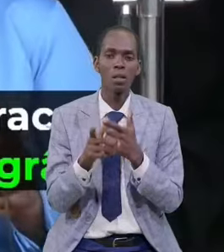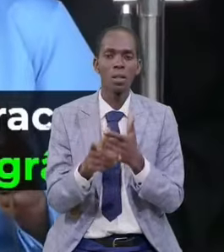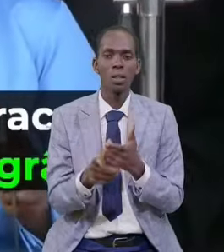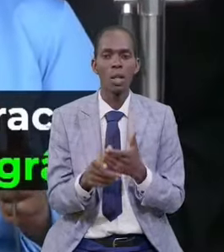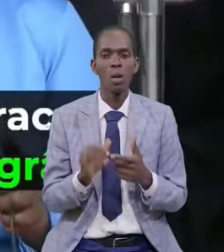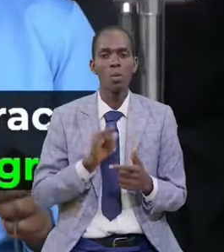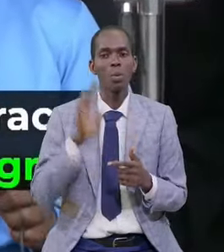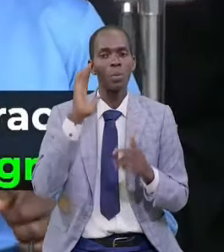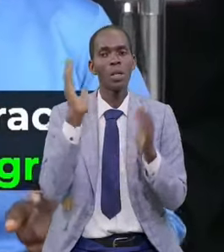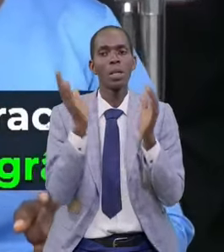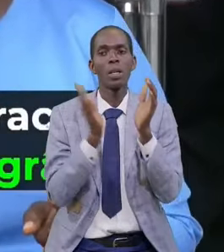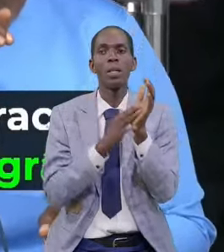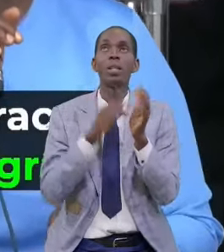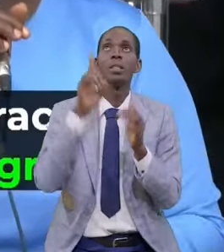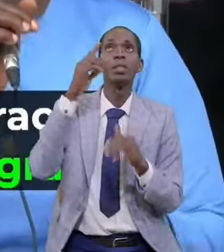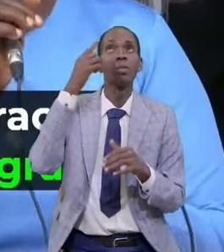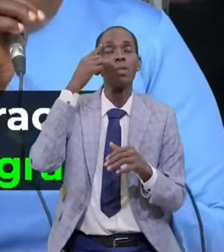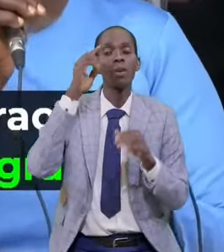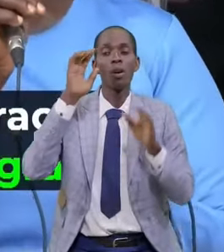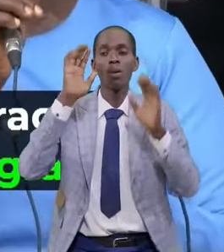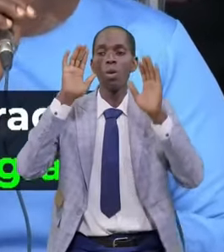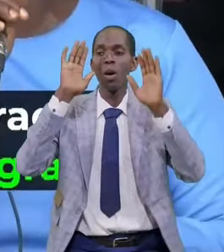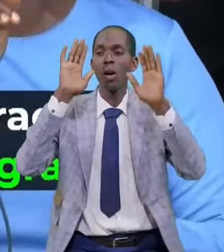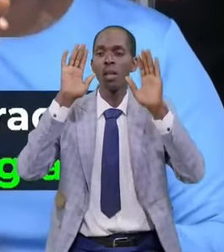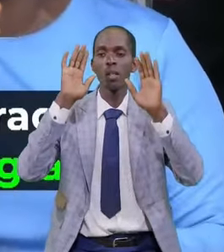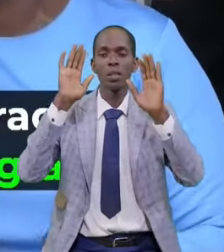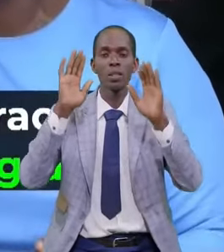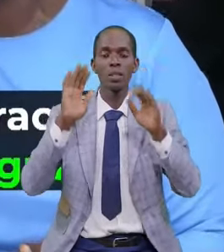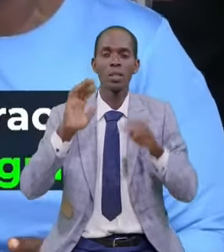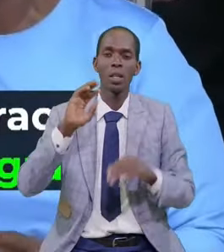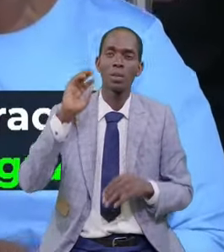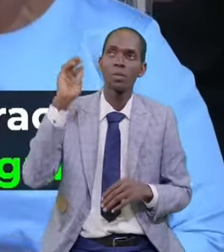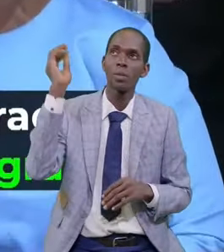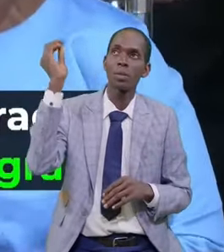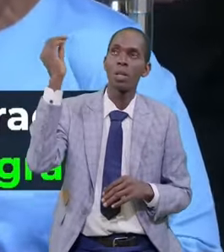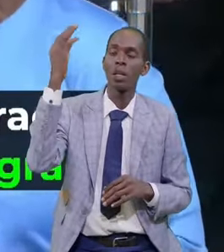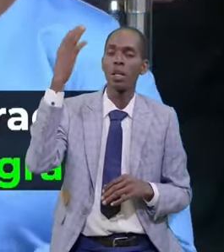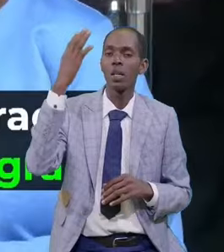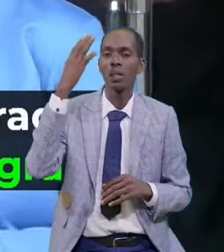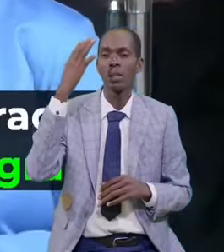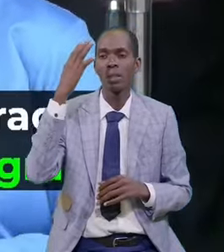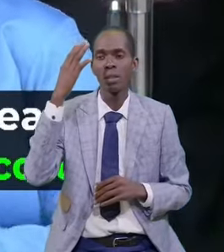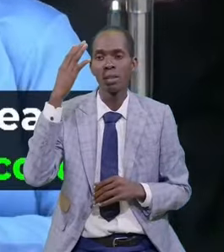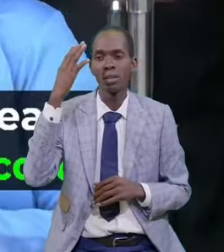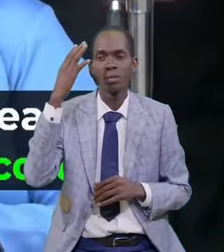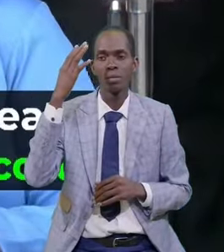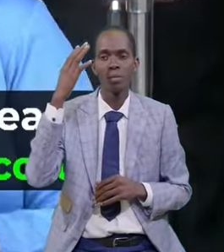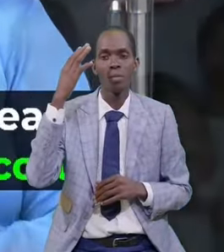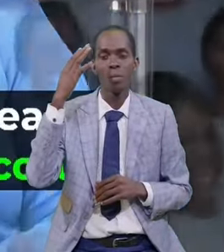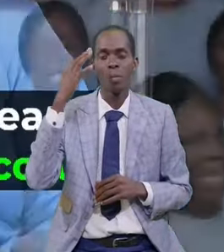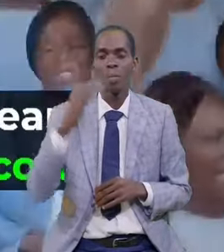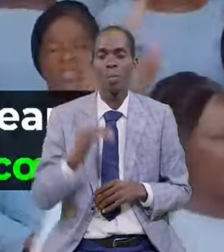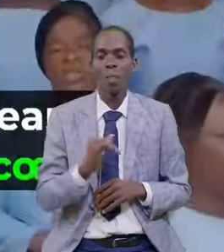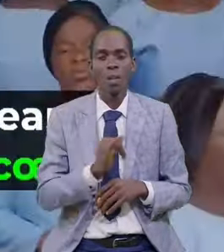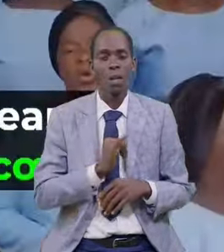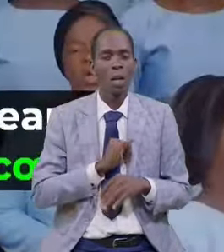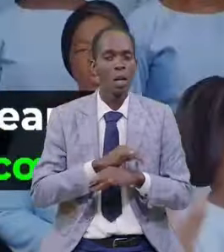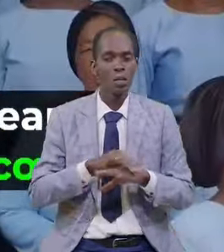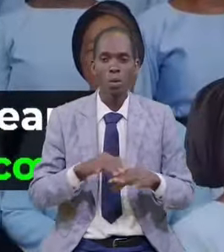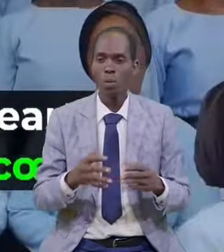I will thank him for wonderful prise I don't